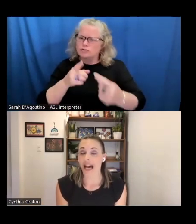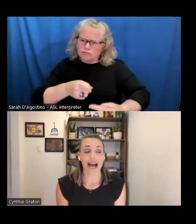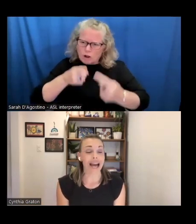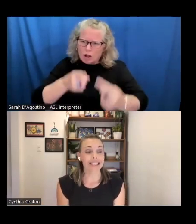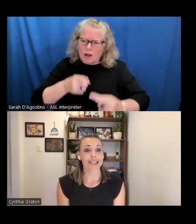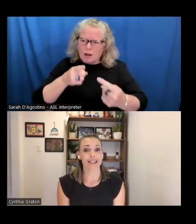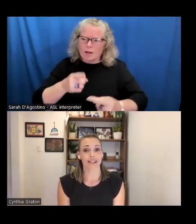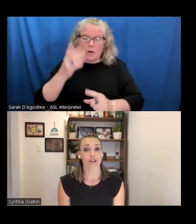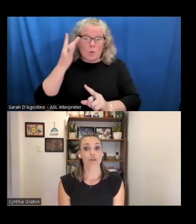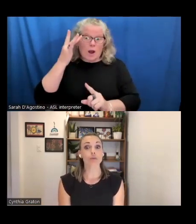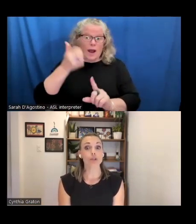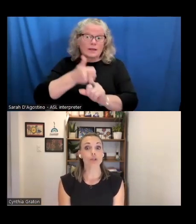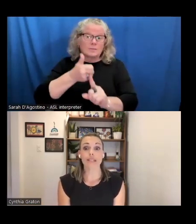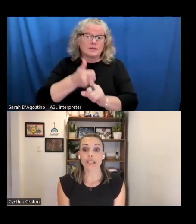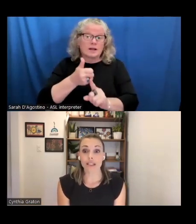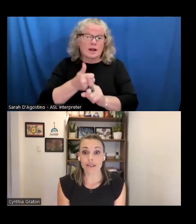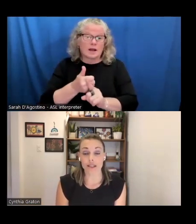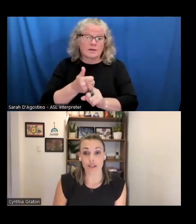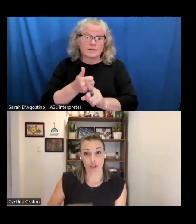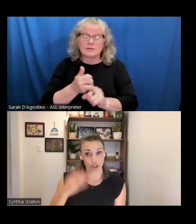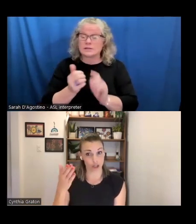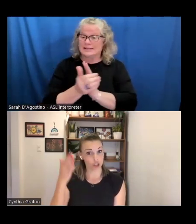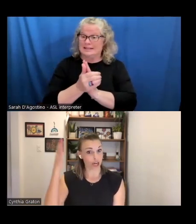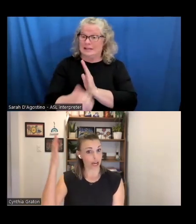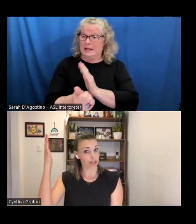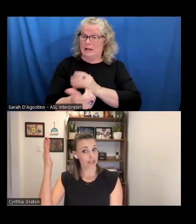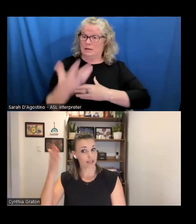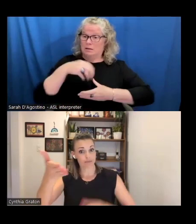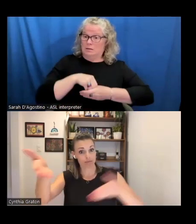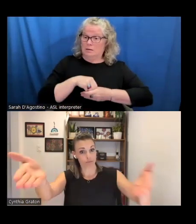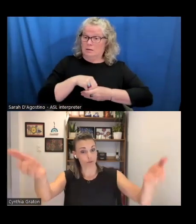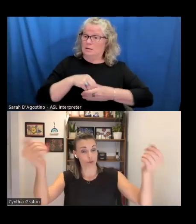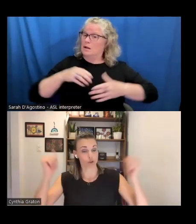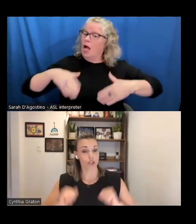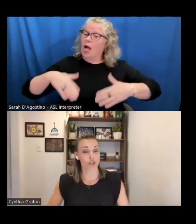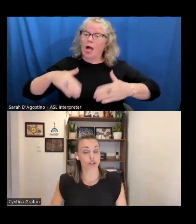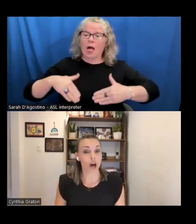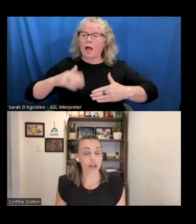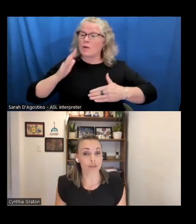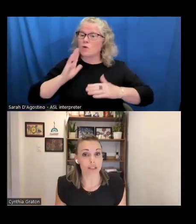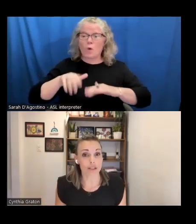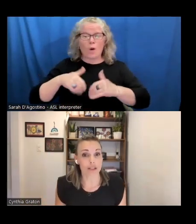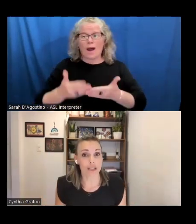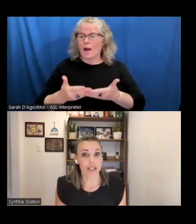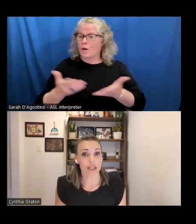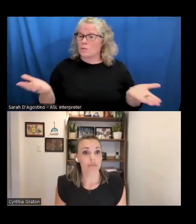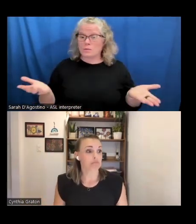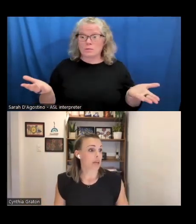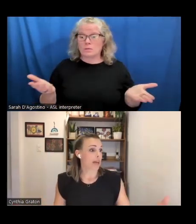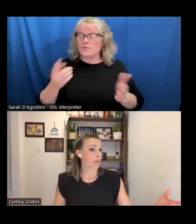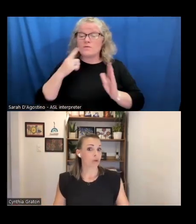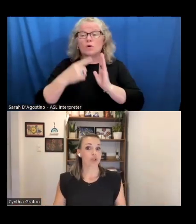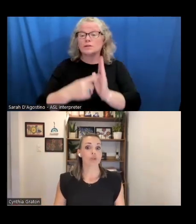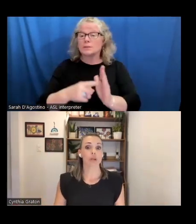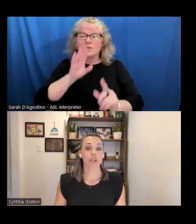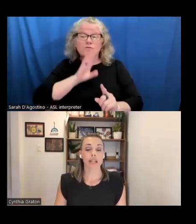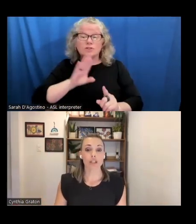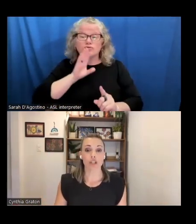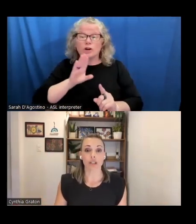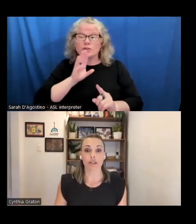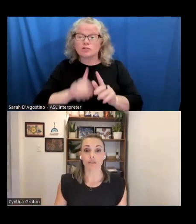difficulty accessing crucial skills such as frustration tolerance,